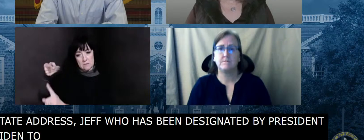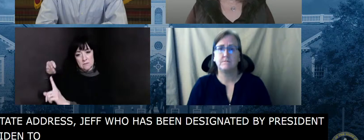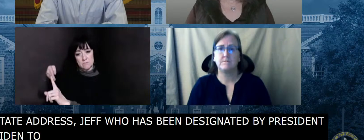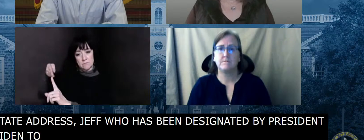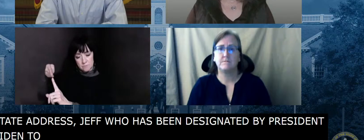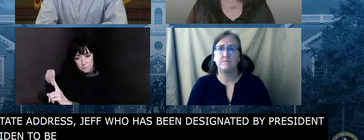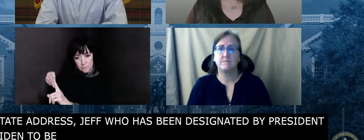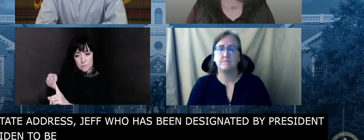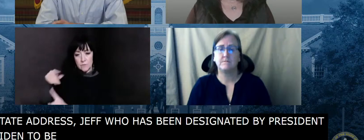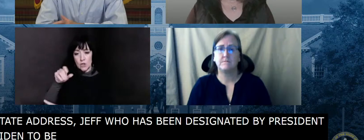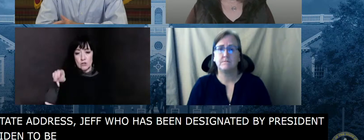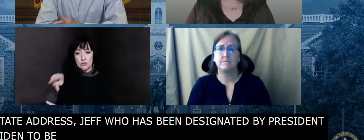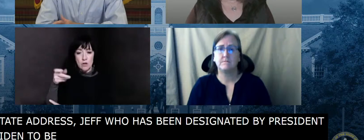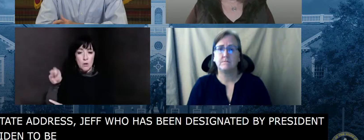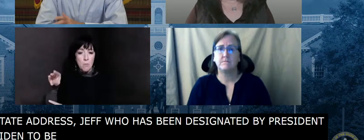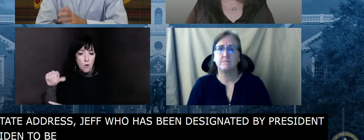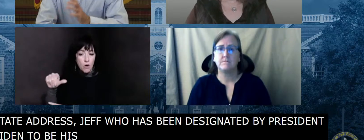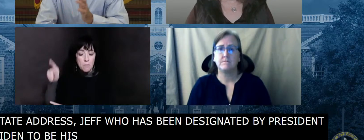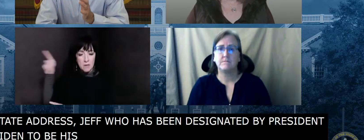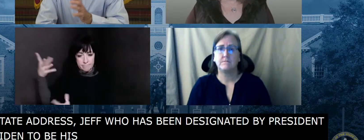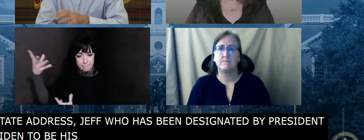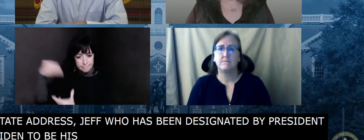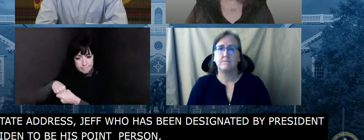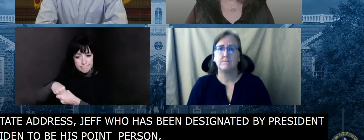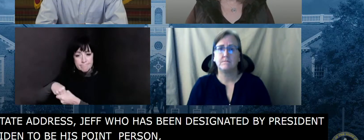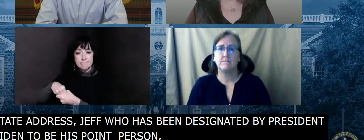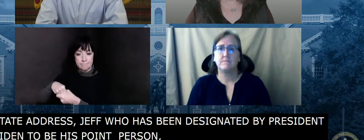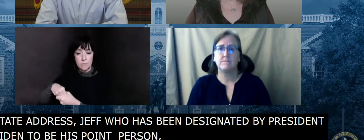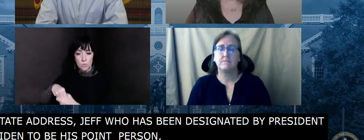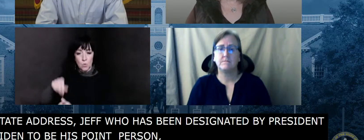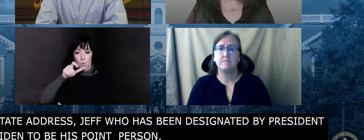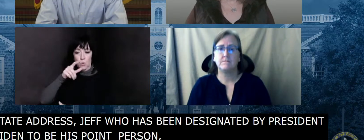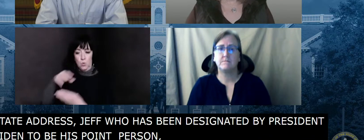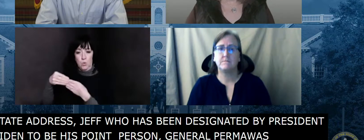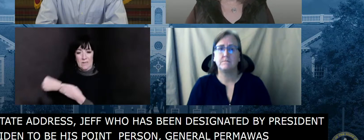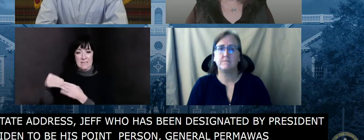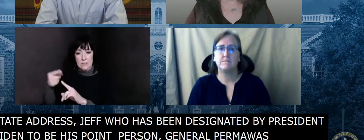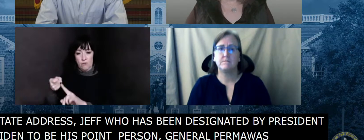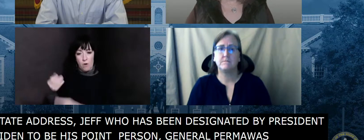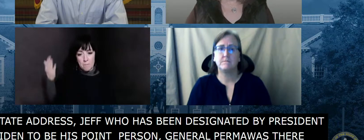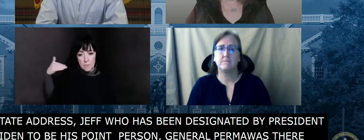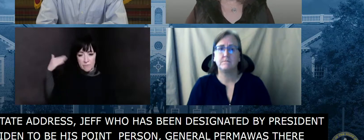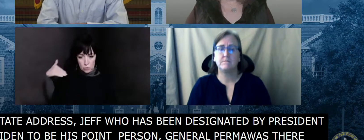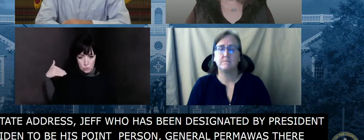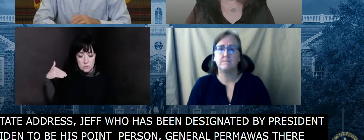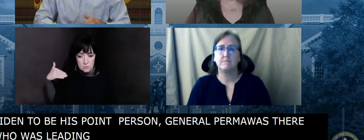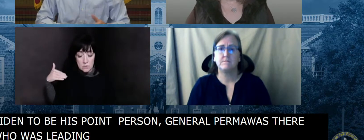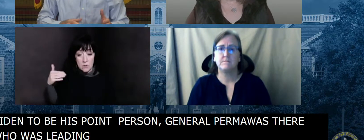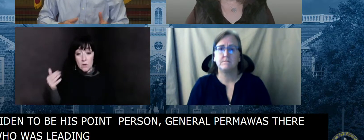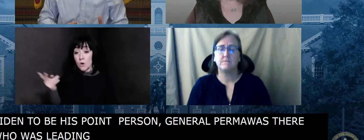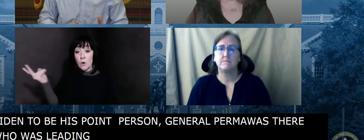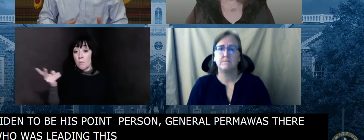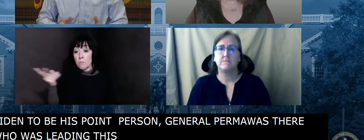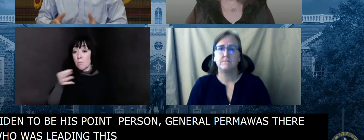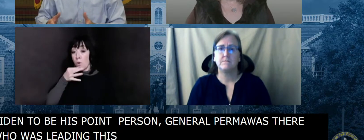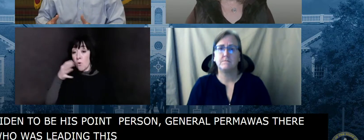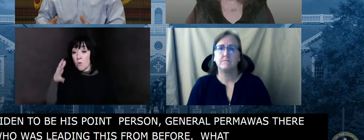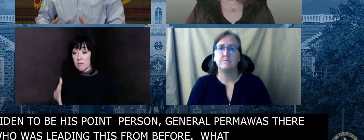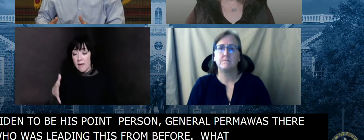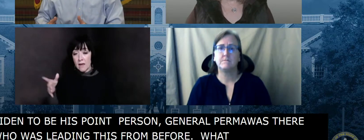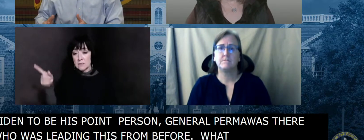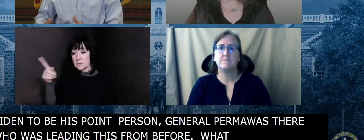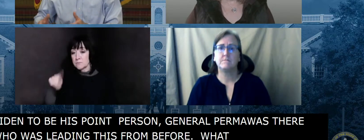was there, who's been leading this from before. What they both attributed to the commitment for